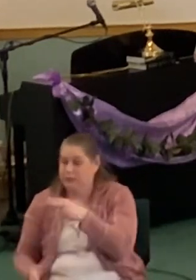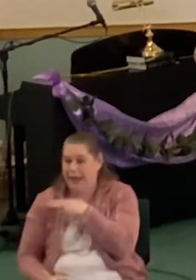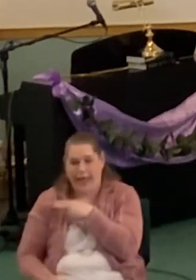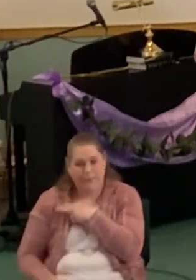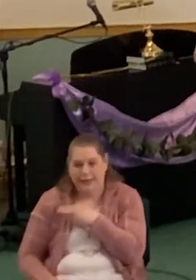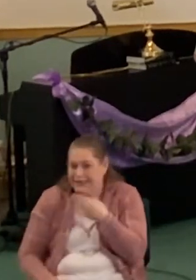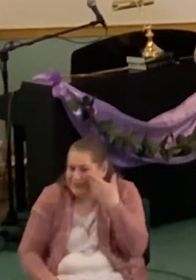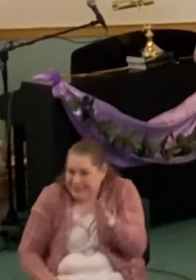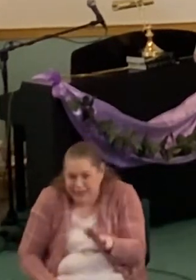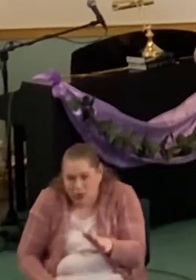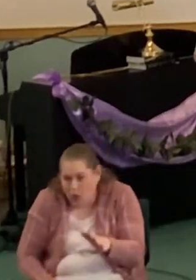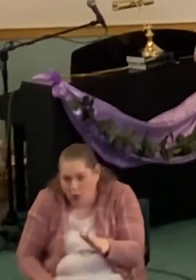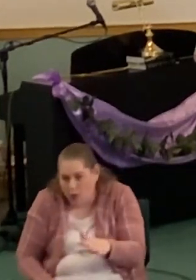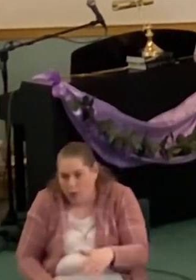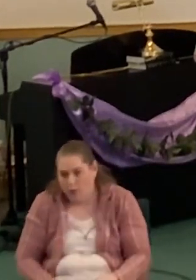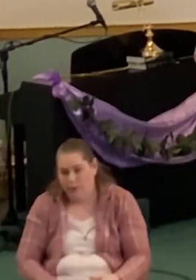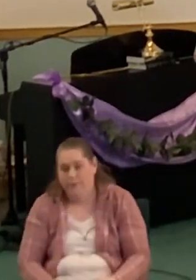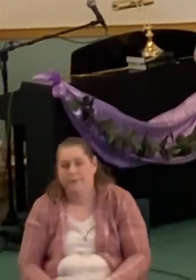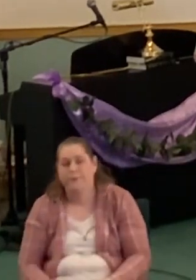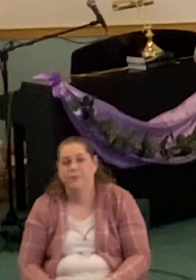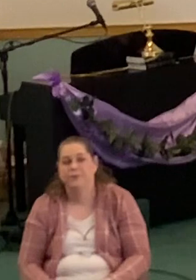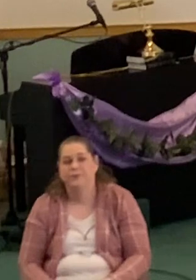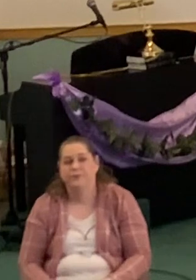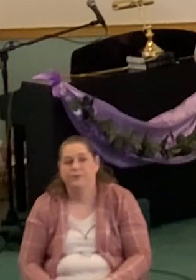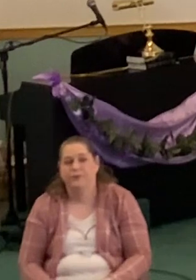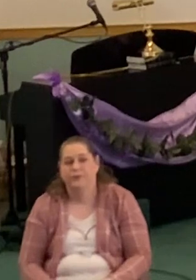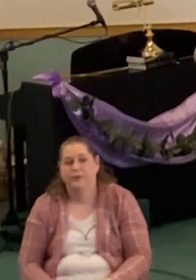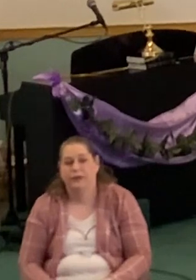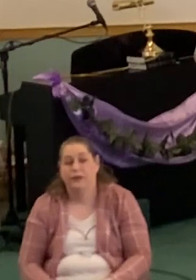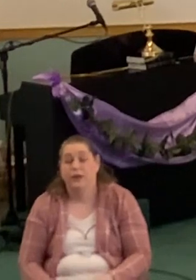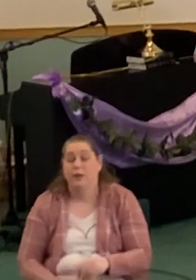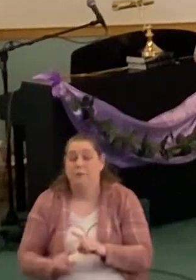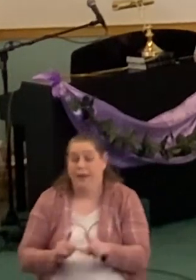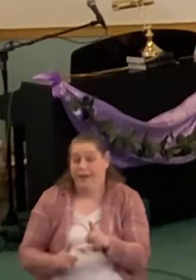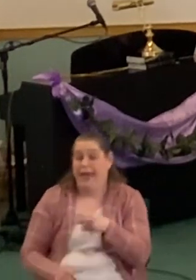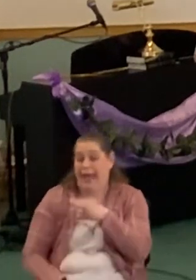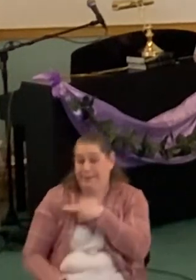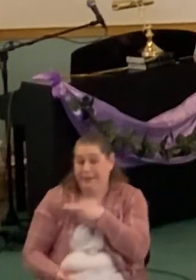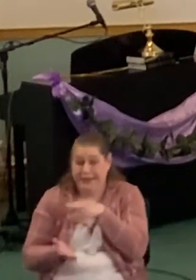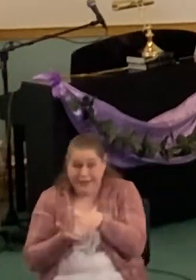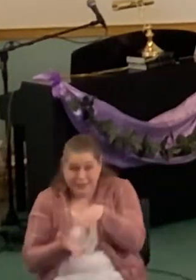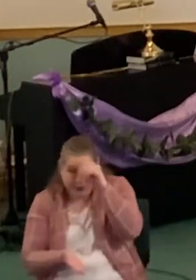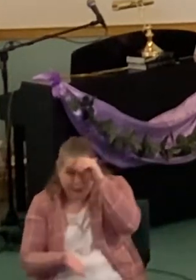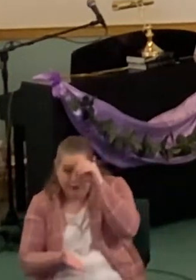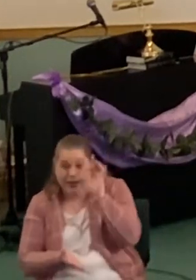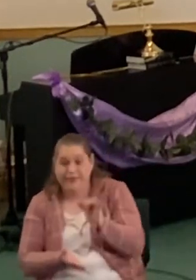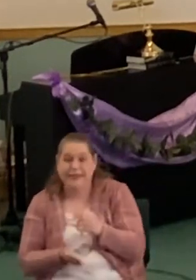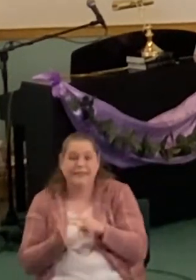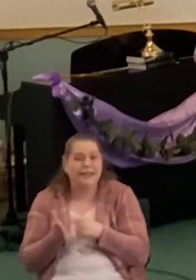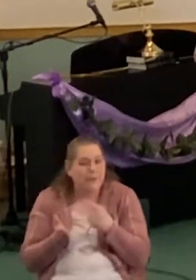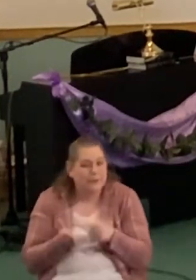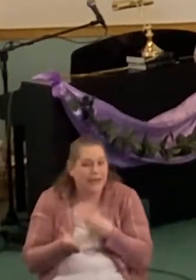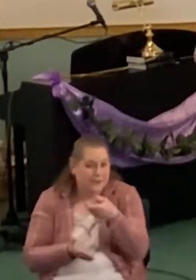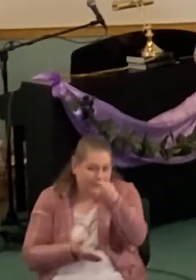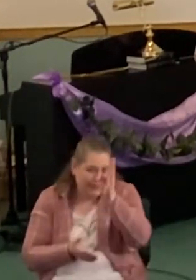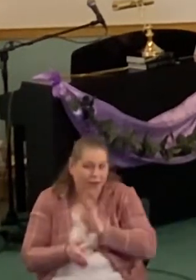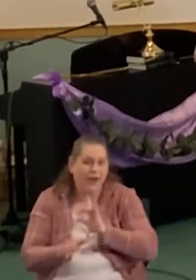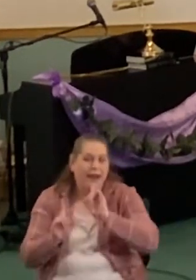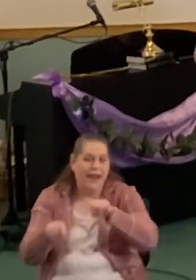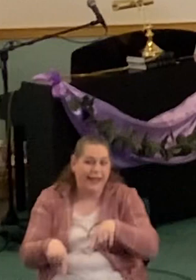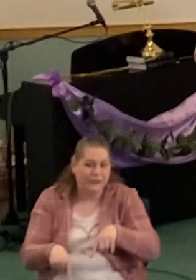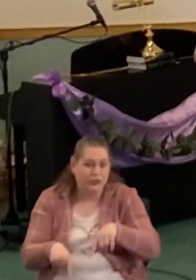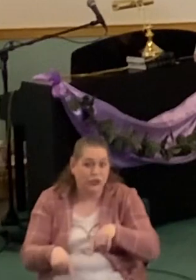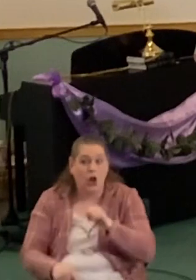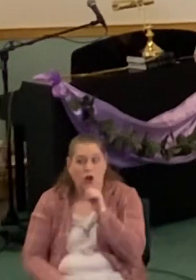were. And most importantly, Habakkuk is learning that sometimes God's answers to our questions are not